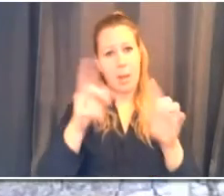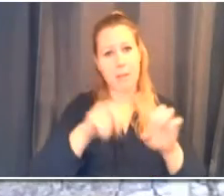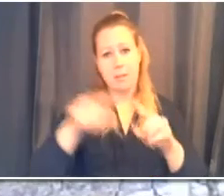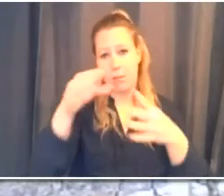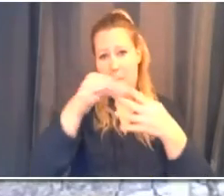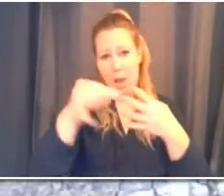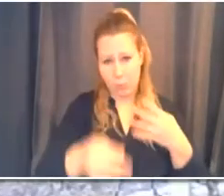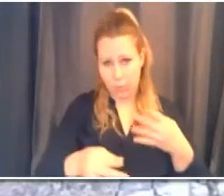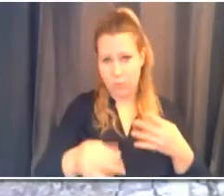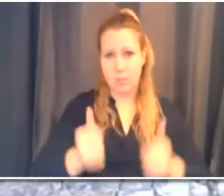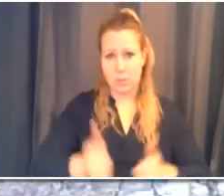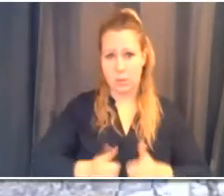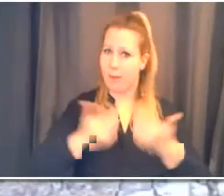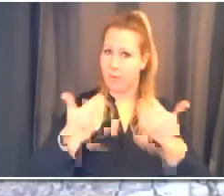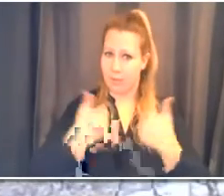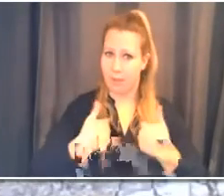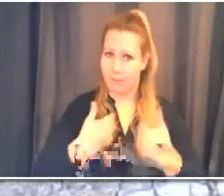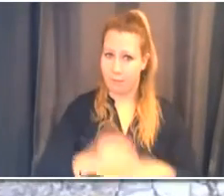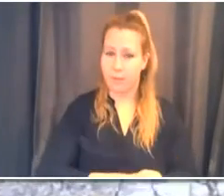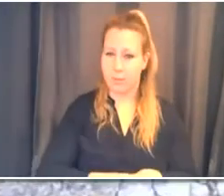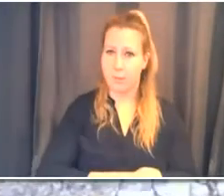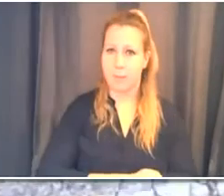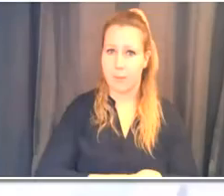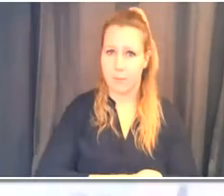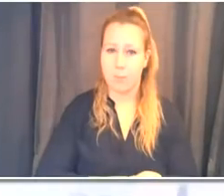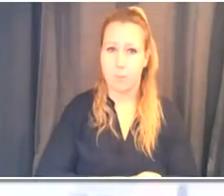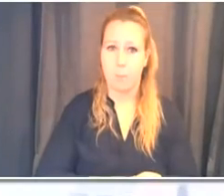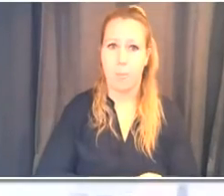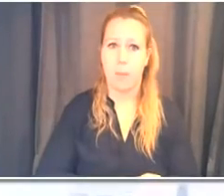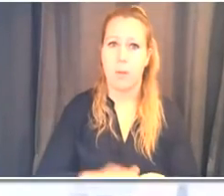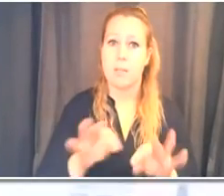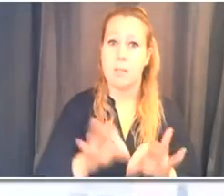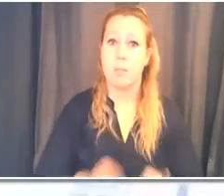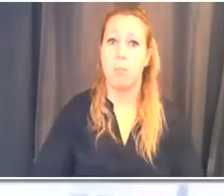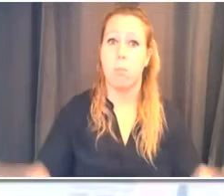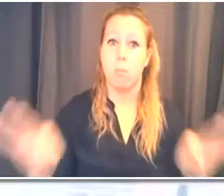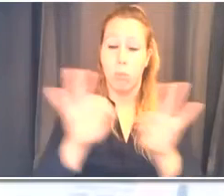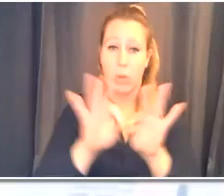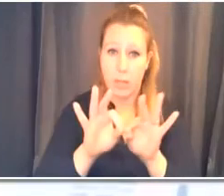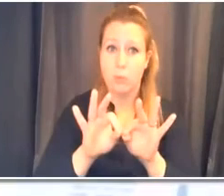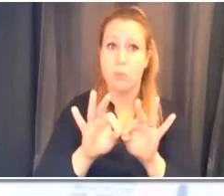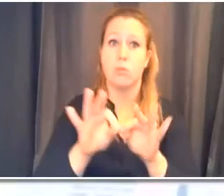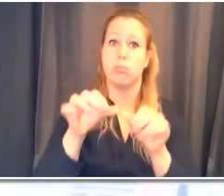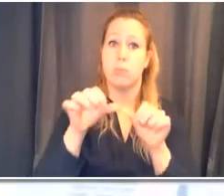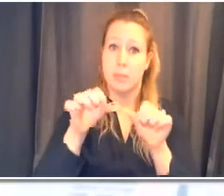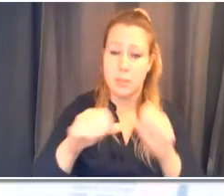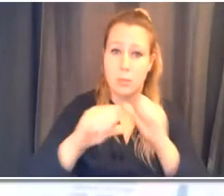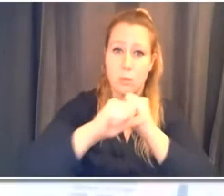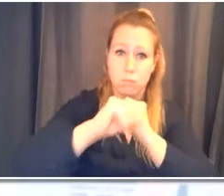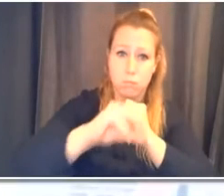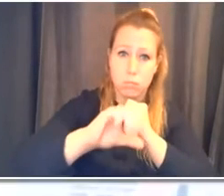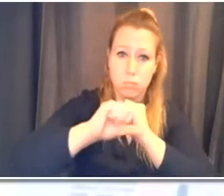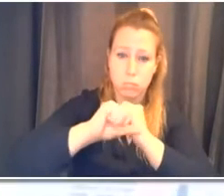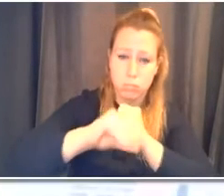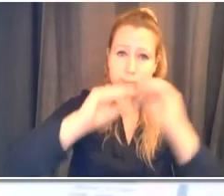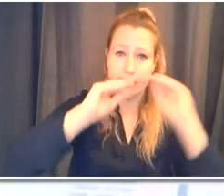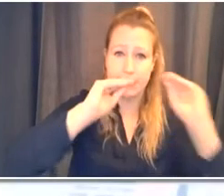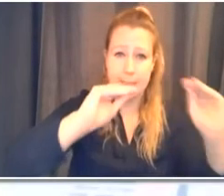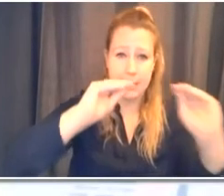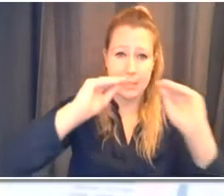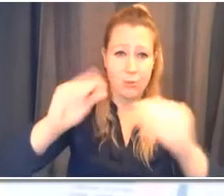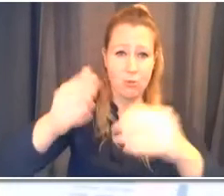open and they should reach out if they need Services what is the number for the New York County uh Family Justice